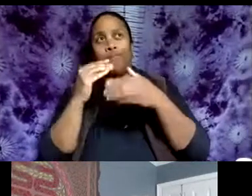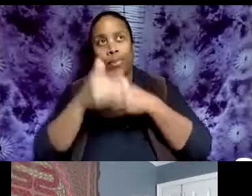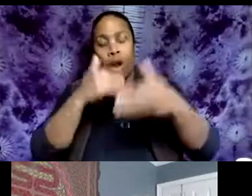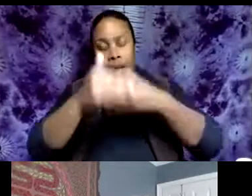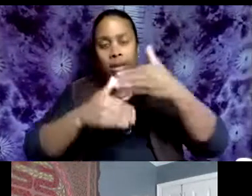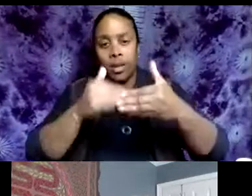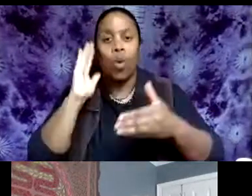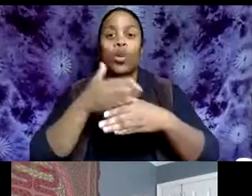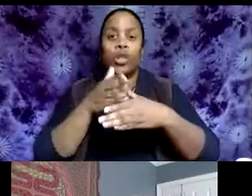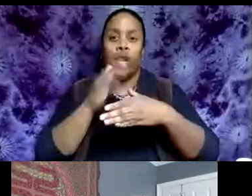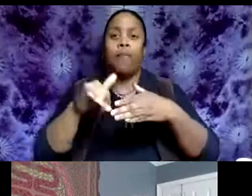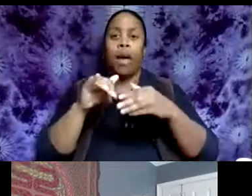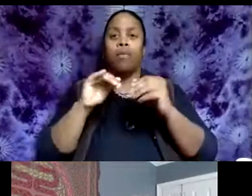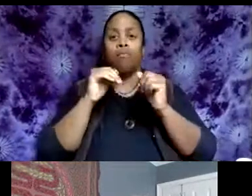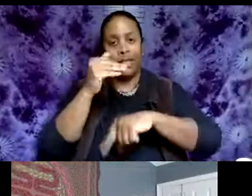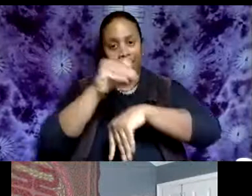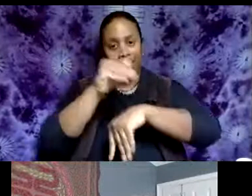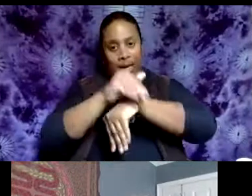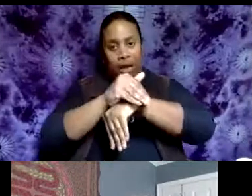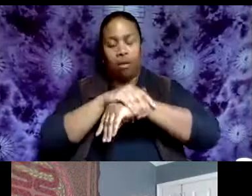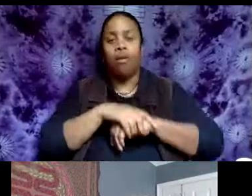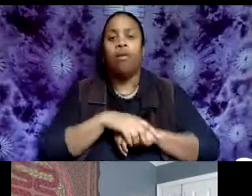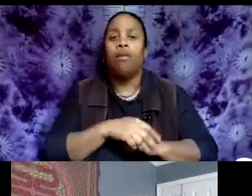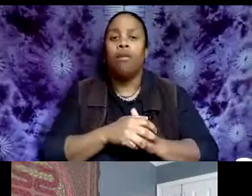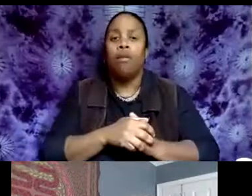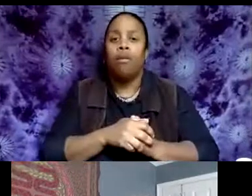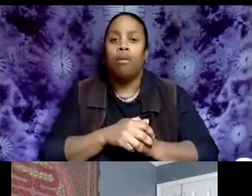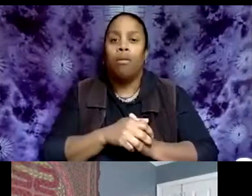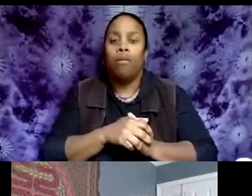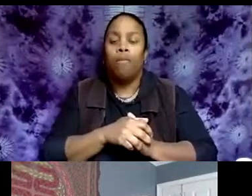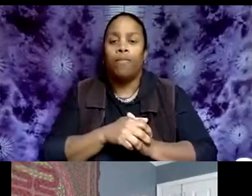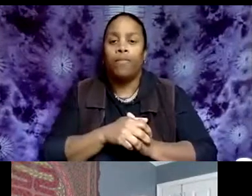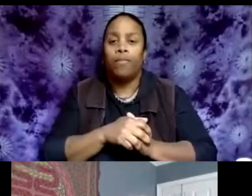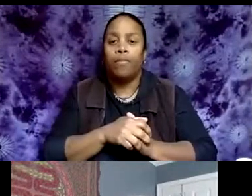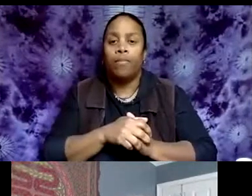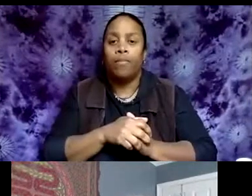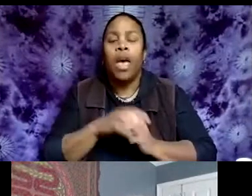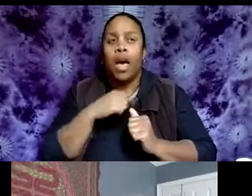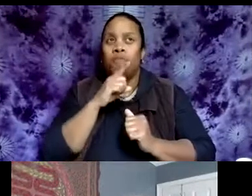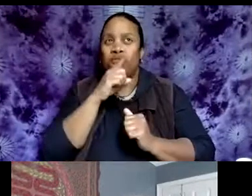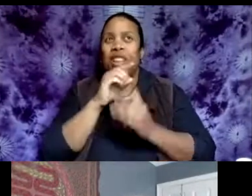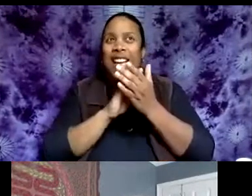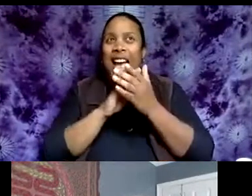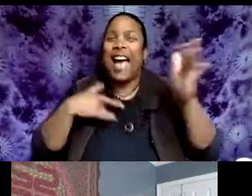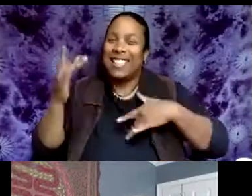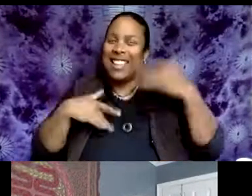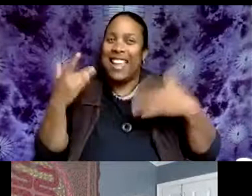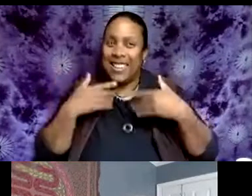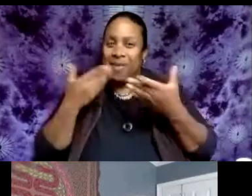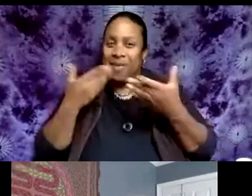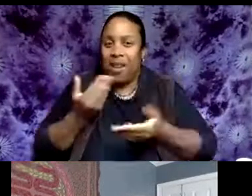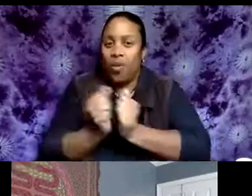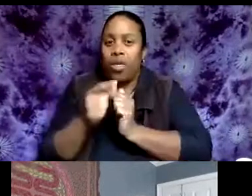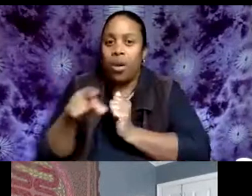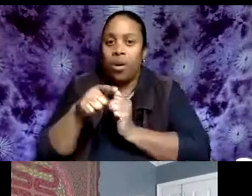tonight. So intuitive eye readings and body psychology are the primary ways that I work with people, and I'm excited to be here with you. Just practitioners,